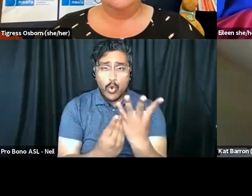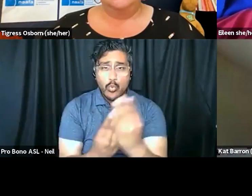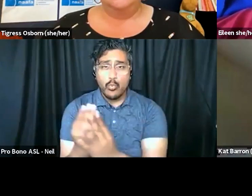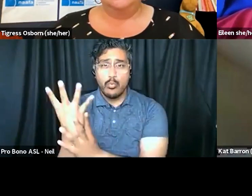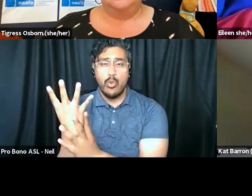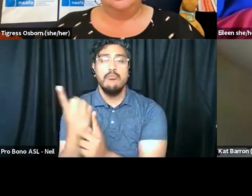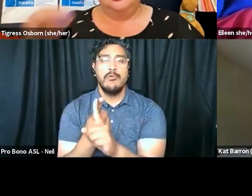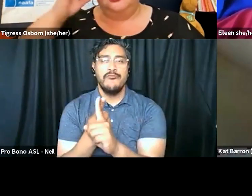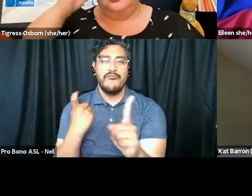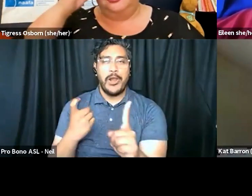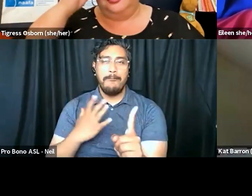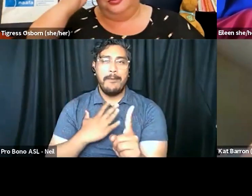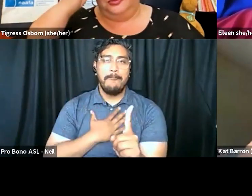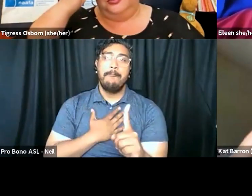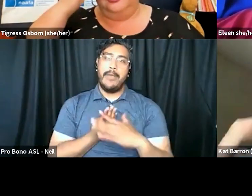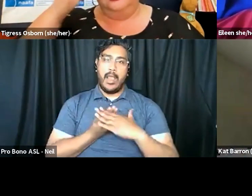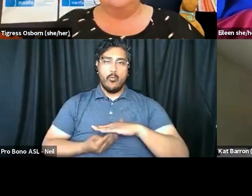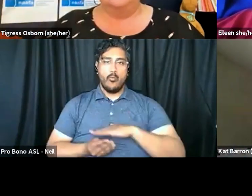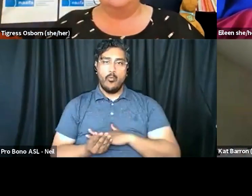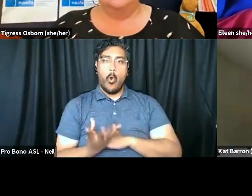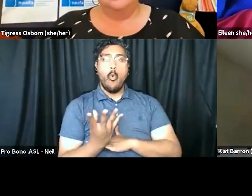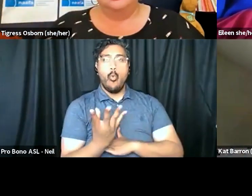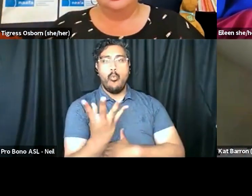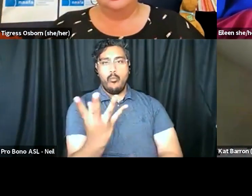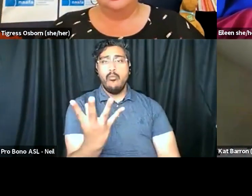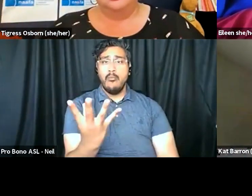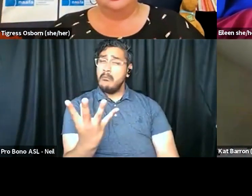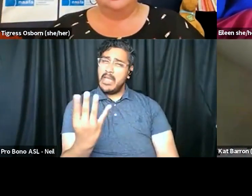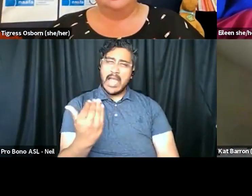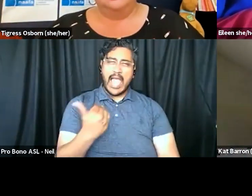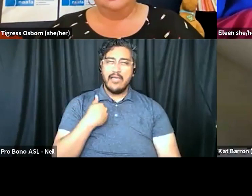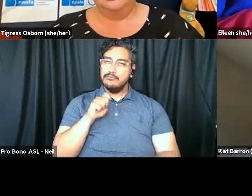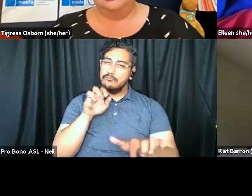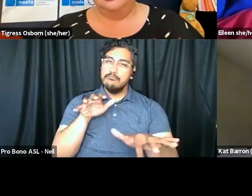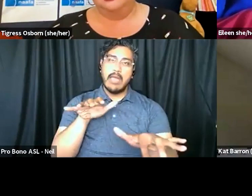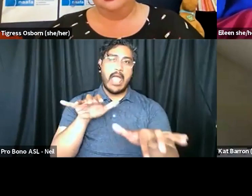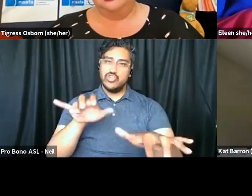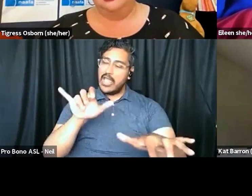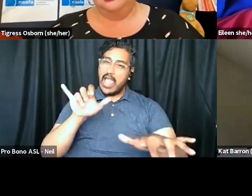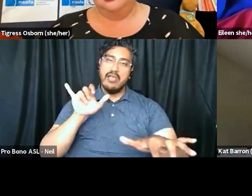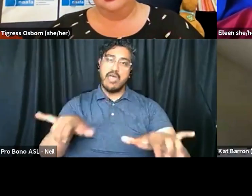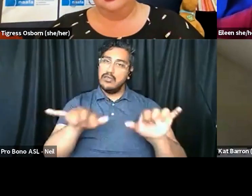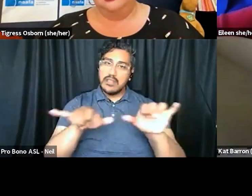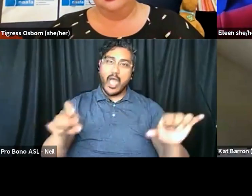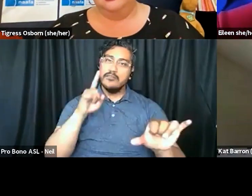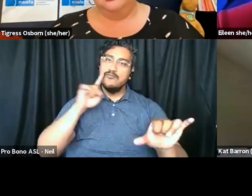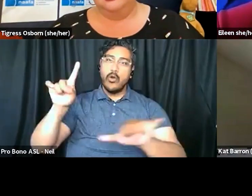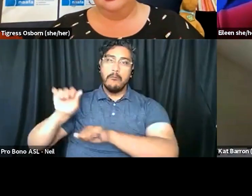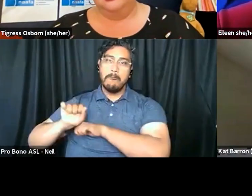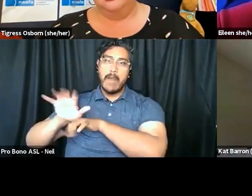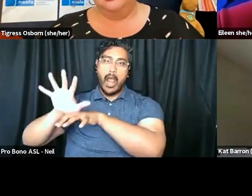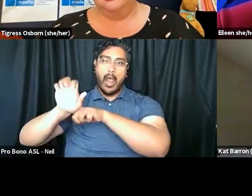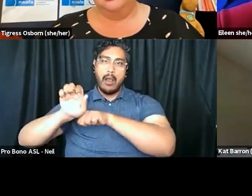life force of my womb. There is majesty in the massive size of my mountainous